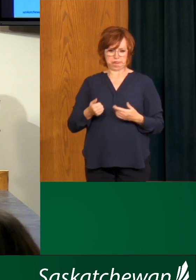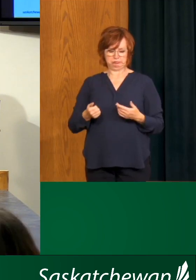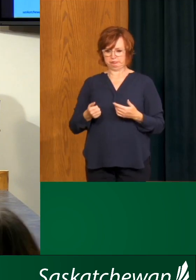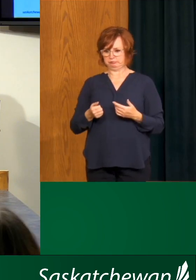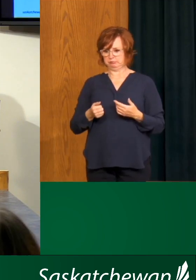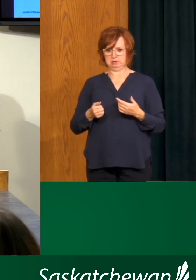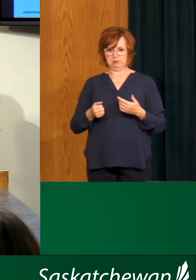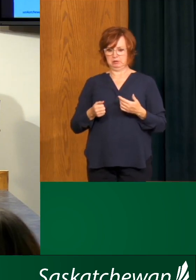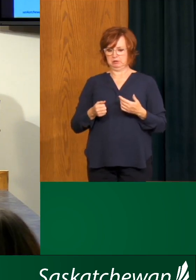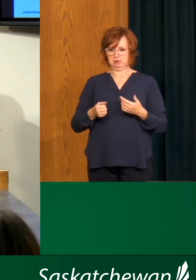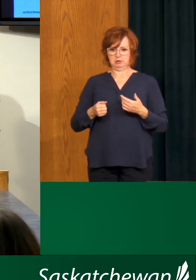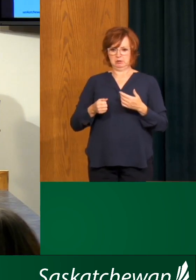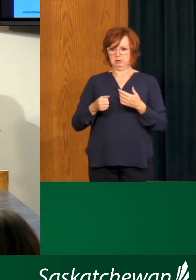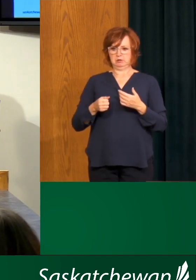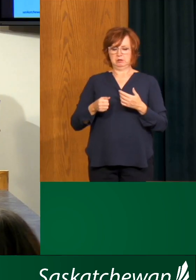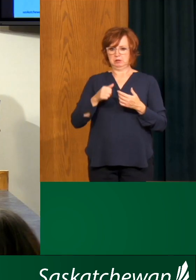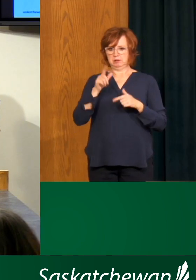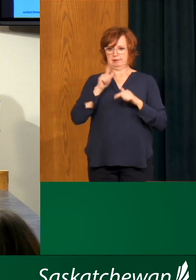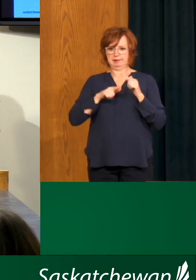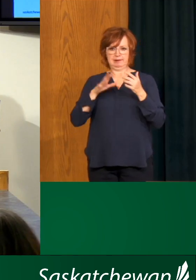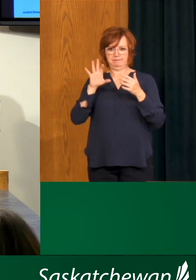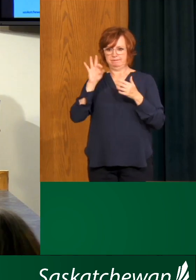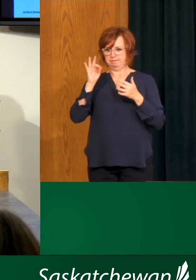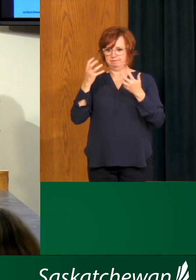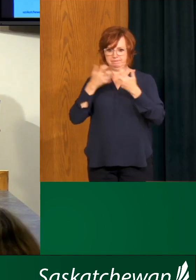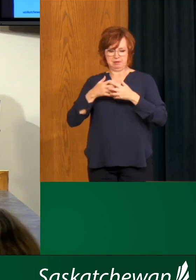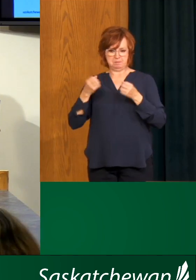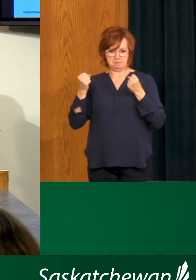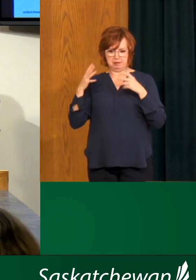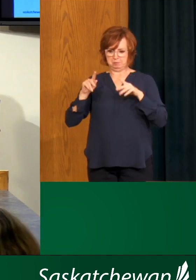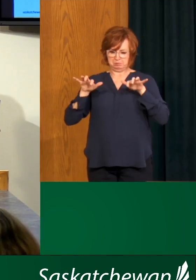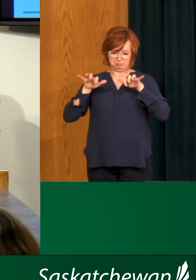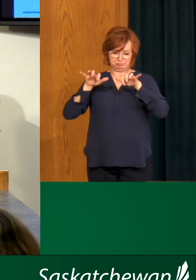safe manner. But I think those are valid points, and